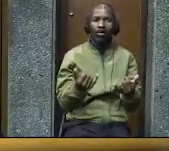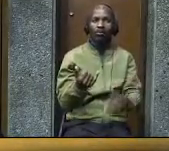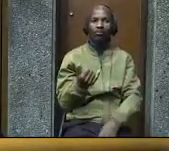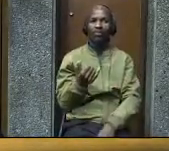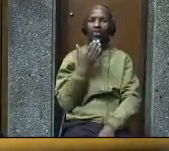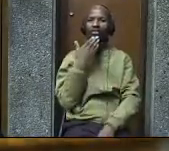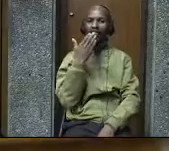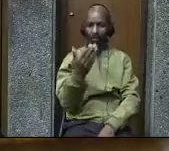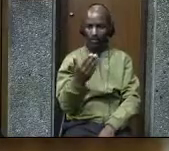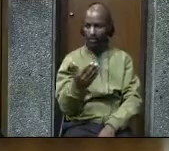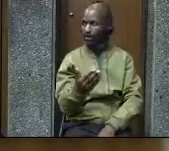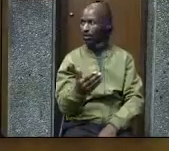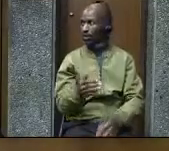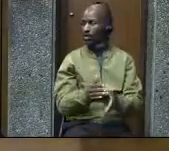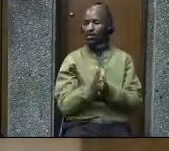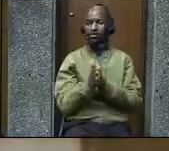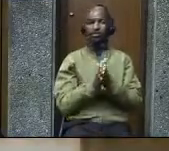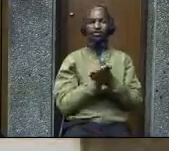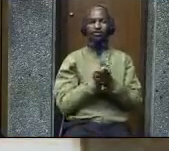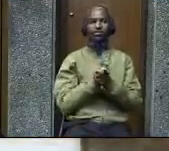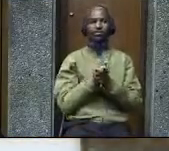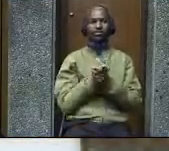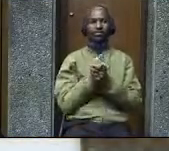ke a leboa.